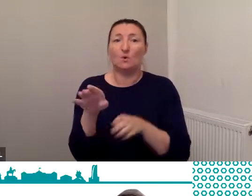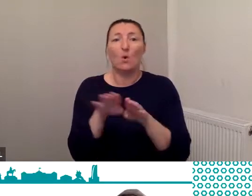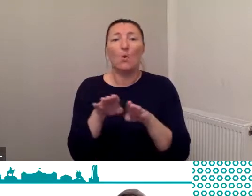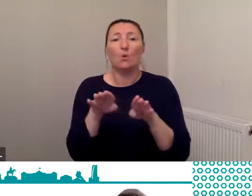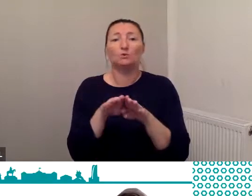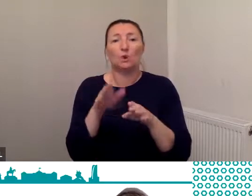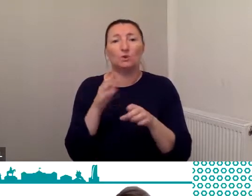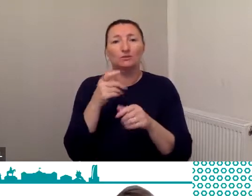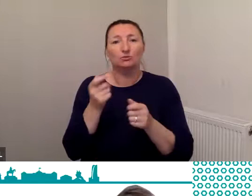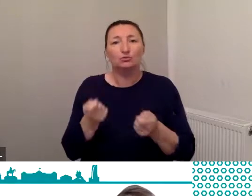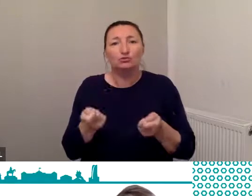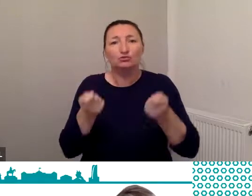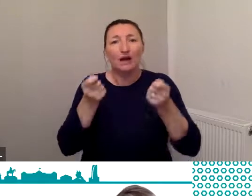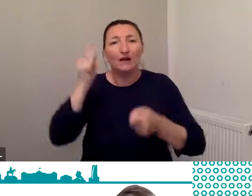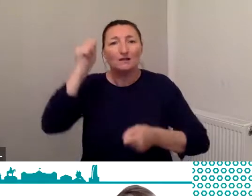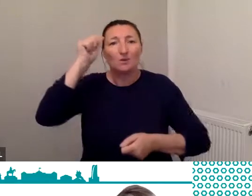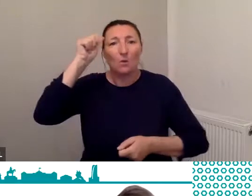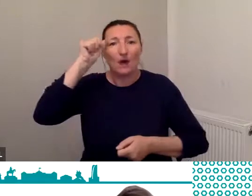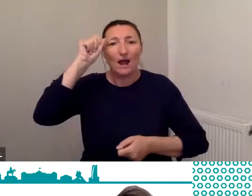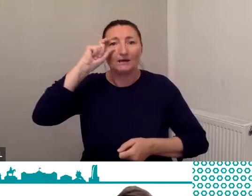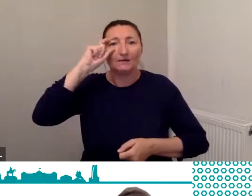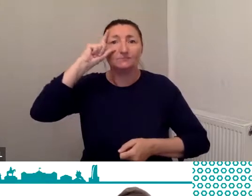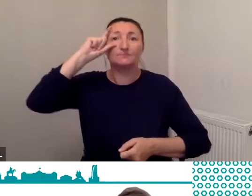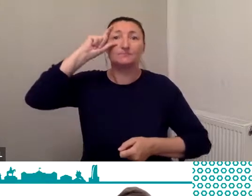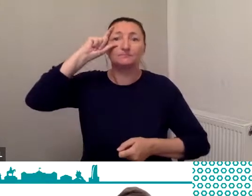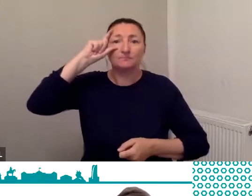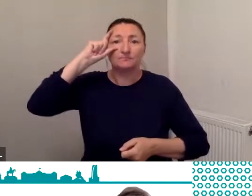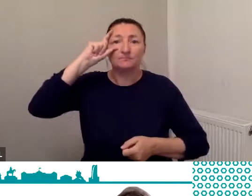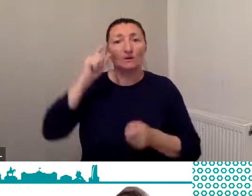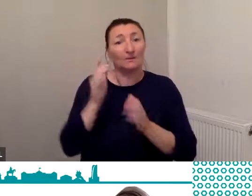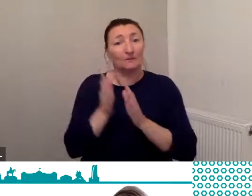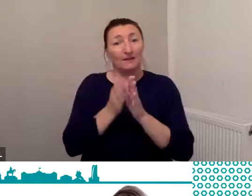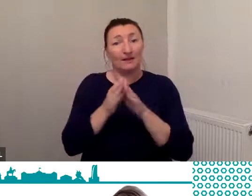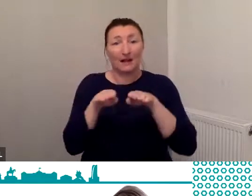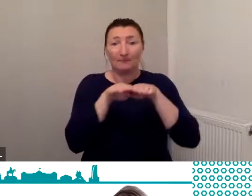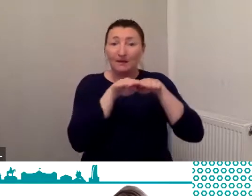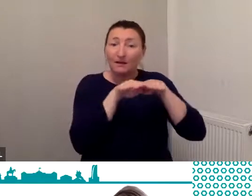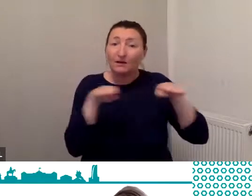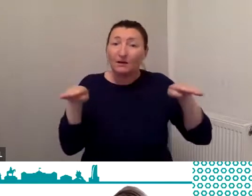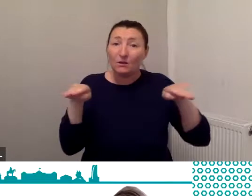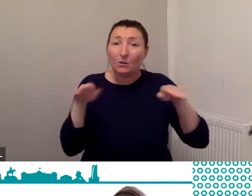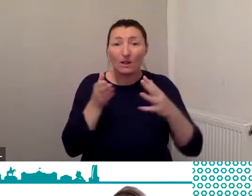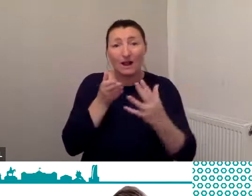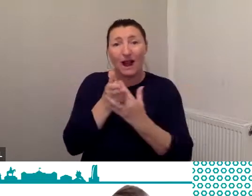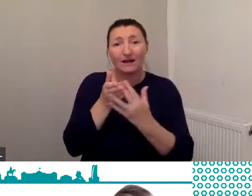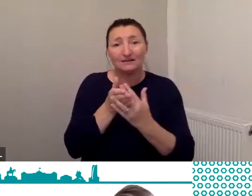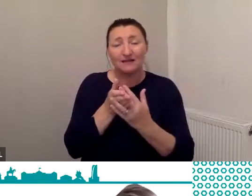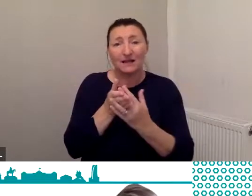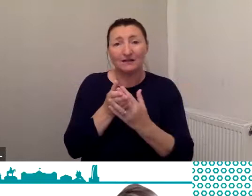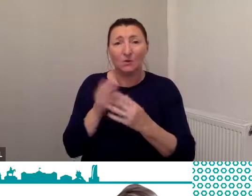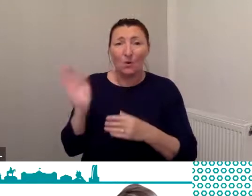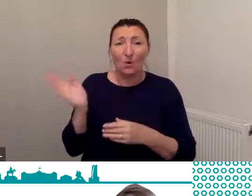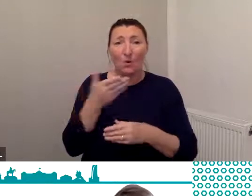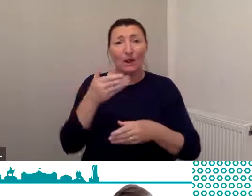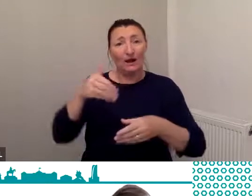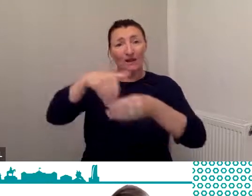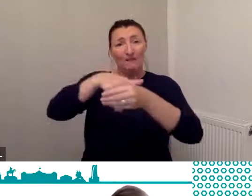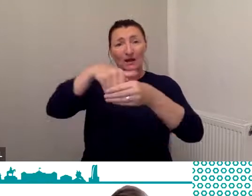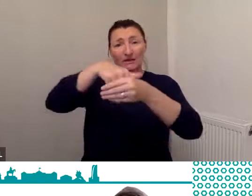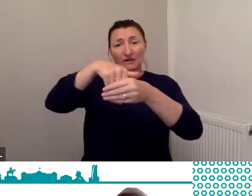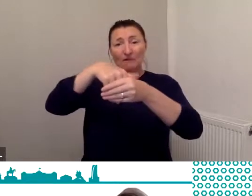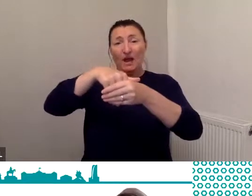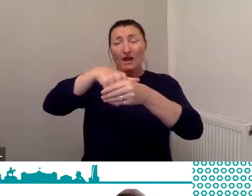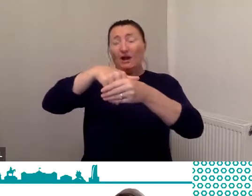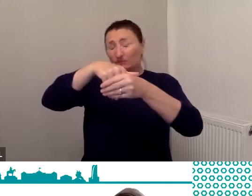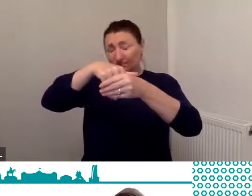Combining all of these aspects together means that we can create equity of access, opportunity and participation for all, ensuring we protect the